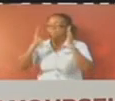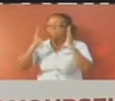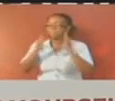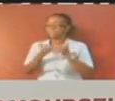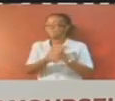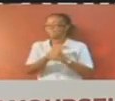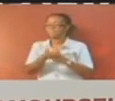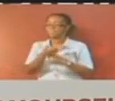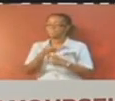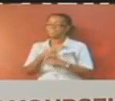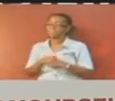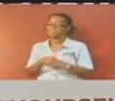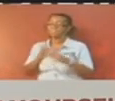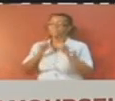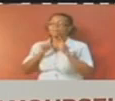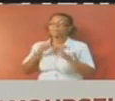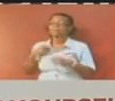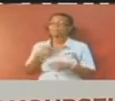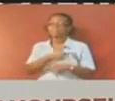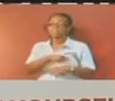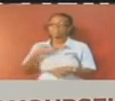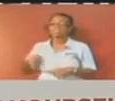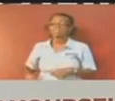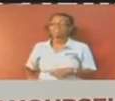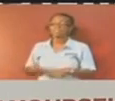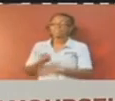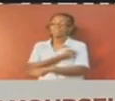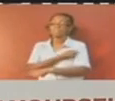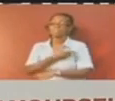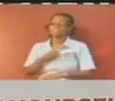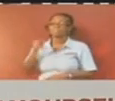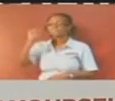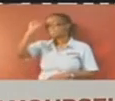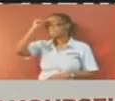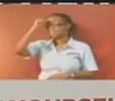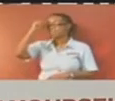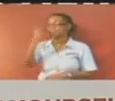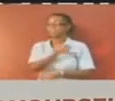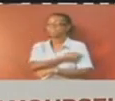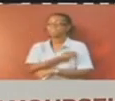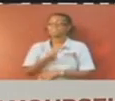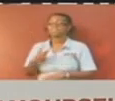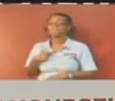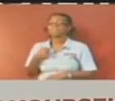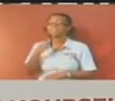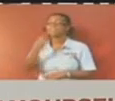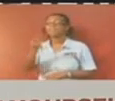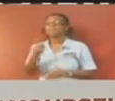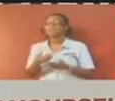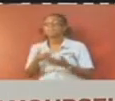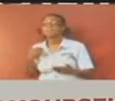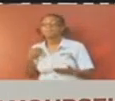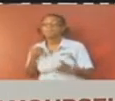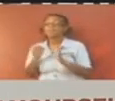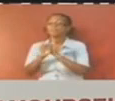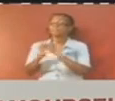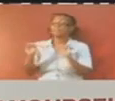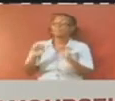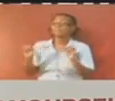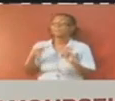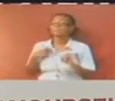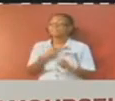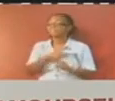and Indian vaccines. I have said before, there is no such thing as a Chinese vaccine or an